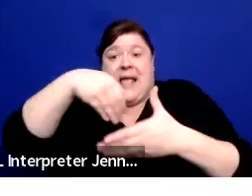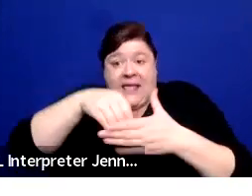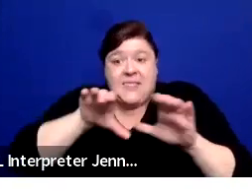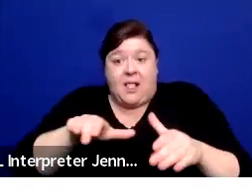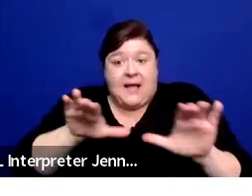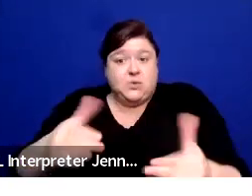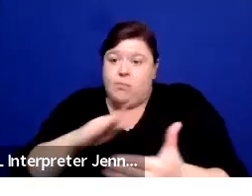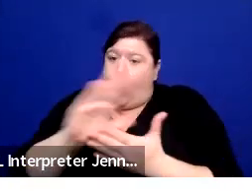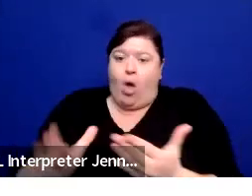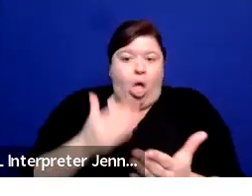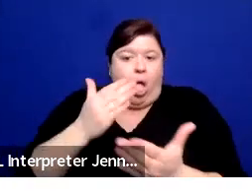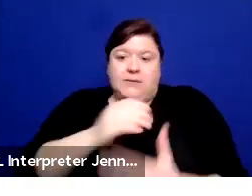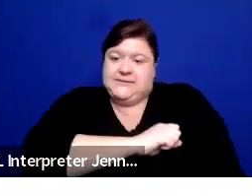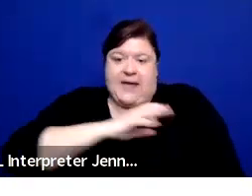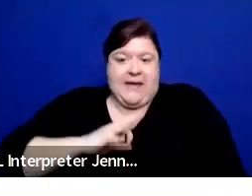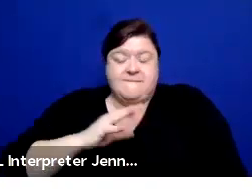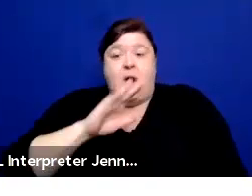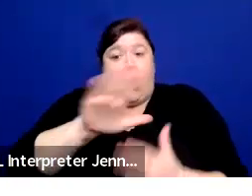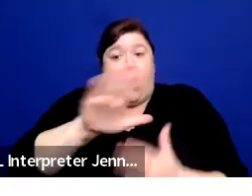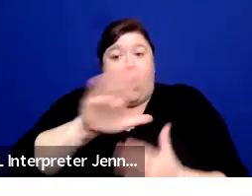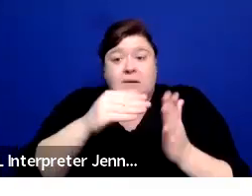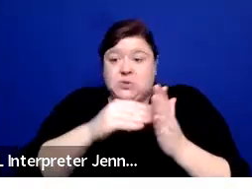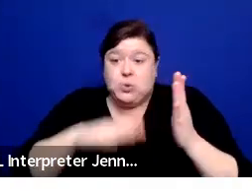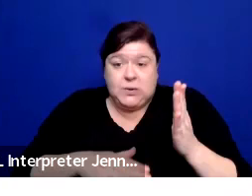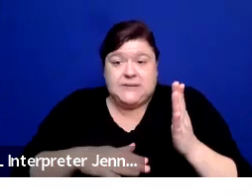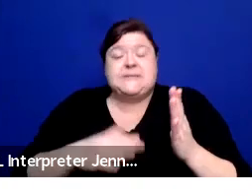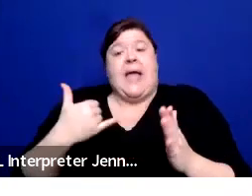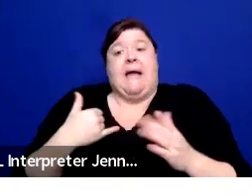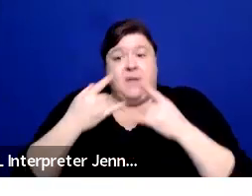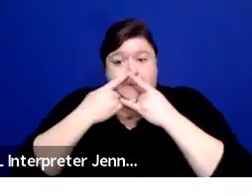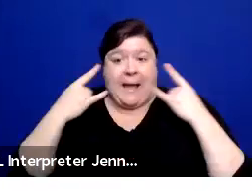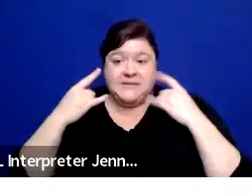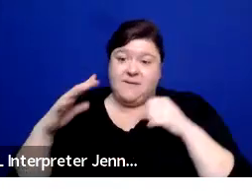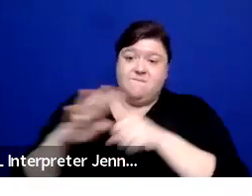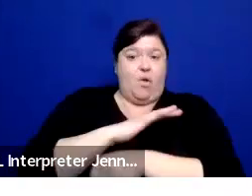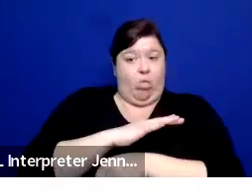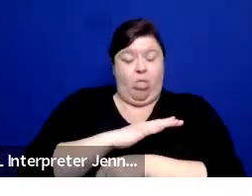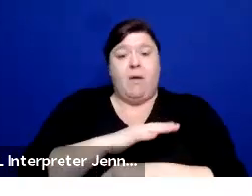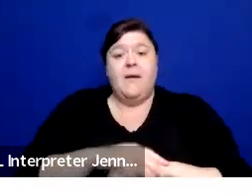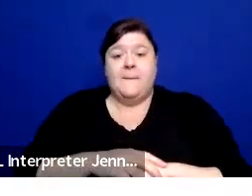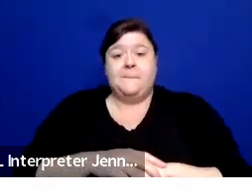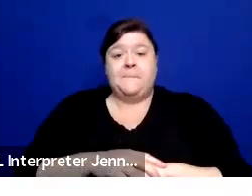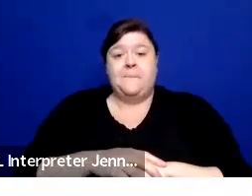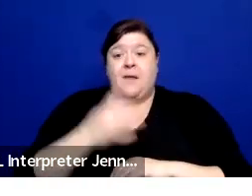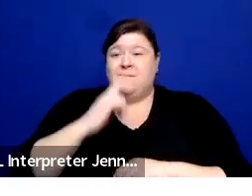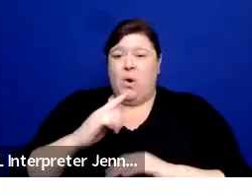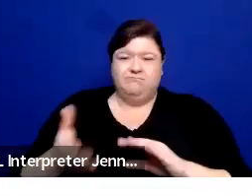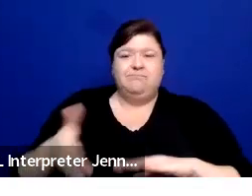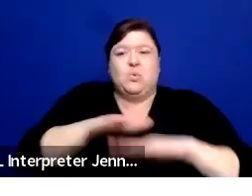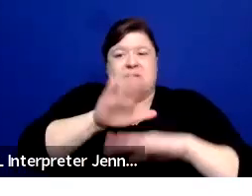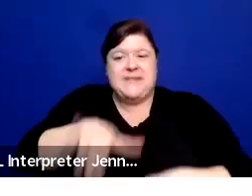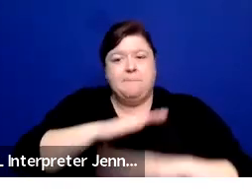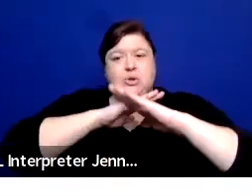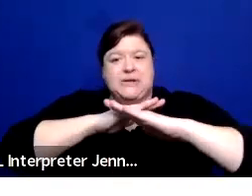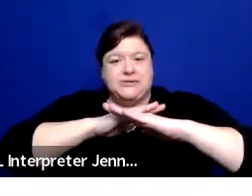classroom. That is, if all the staff and all the children are masking for the increased protection as well as universality